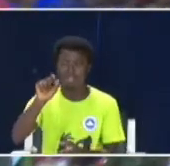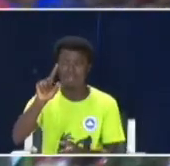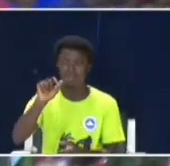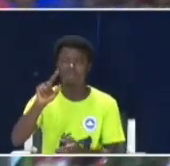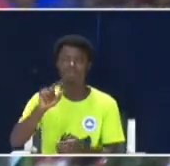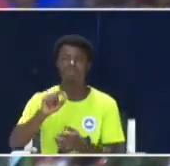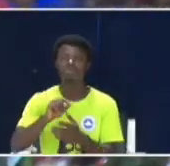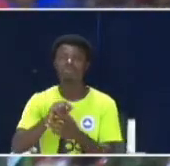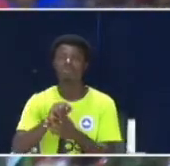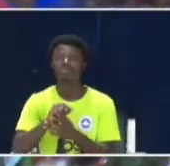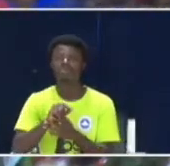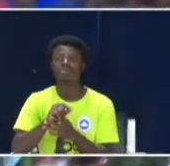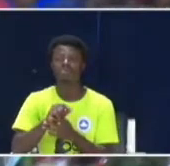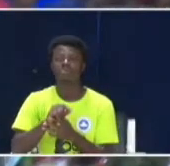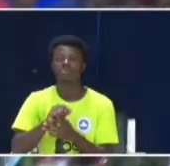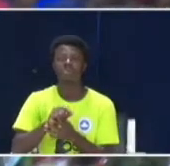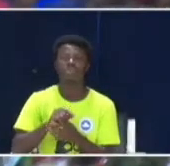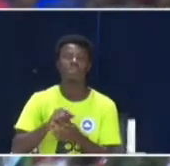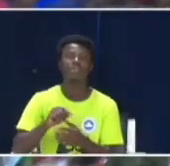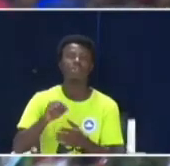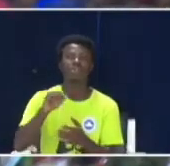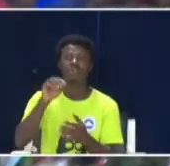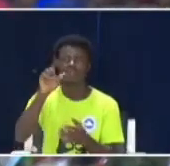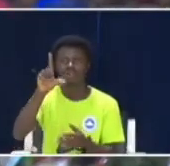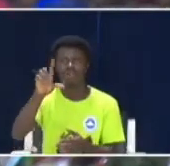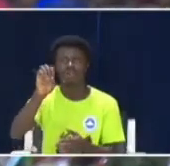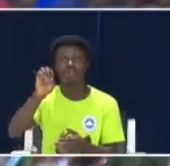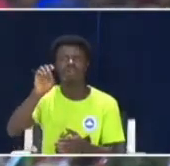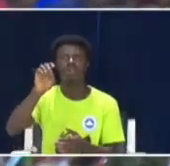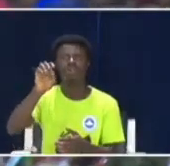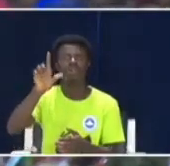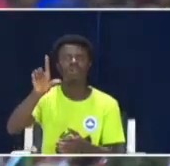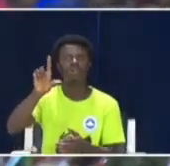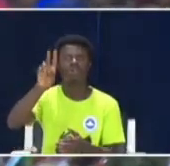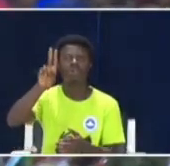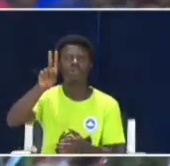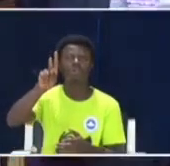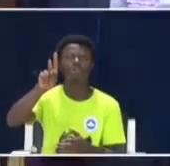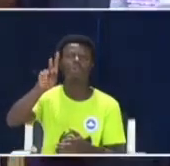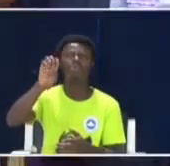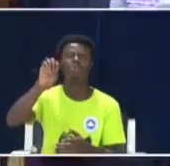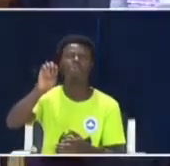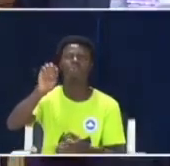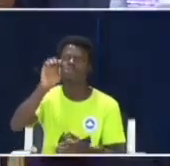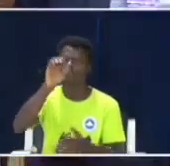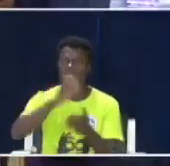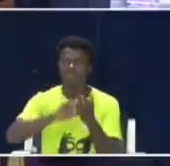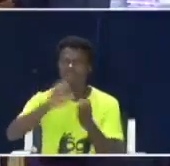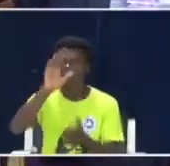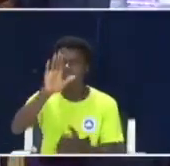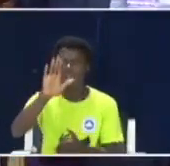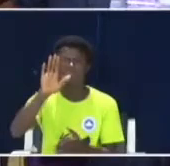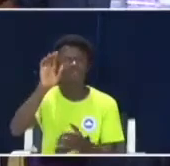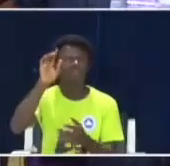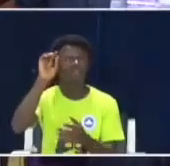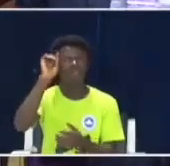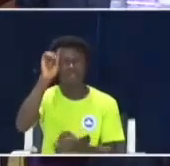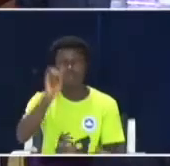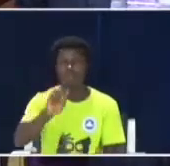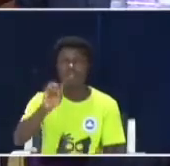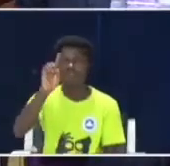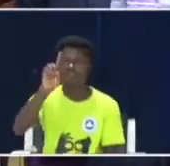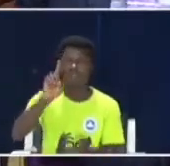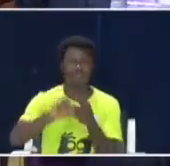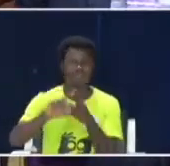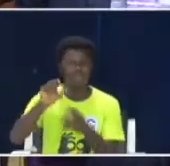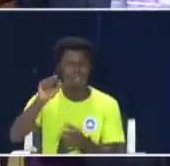kokanla. Luke 5 1 to 11. Iwe Luke ori karun ese ikini de kokanla. As when he fished